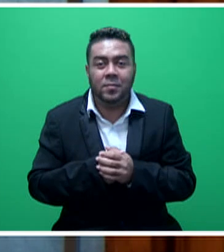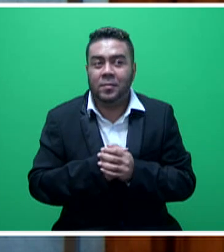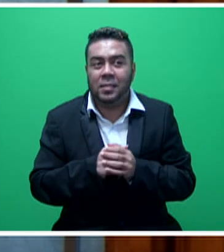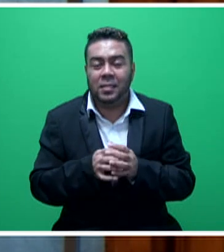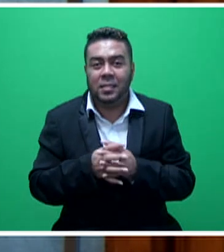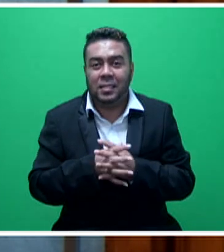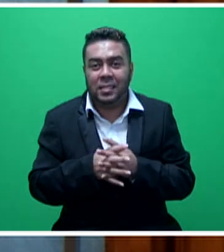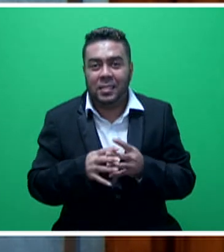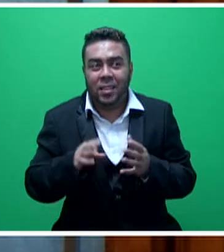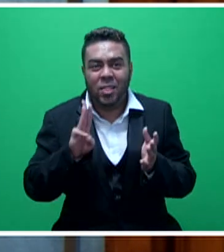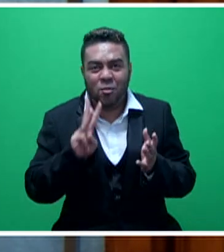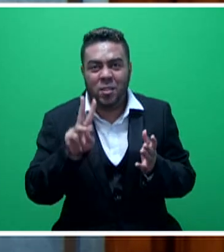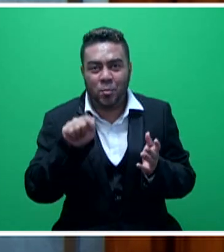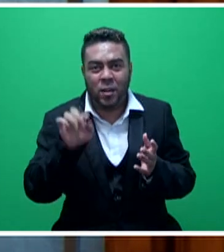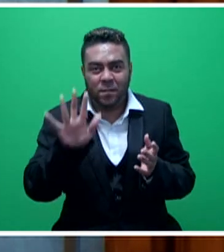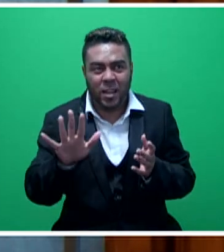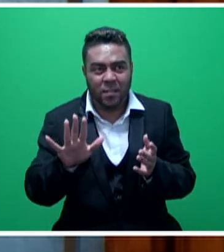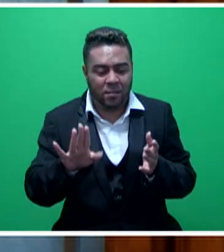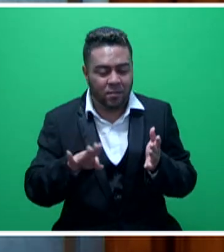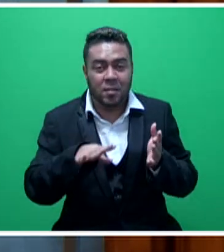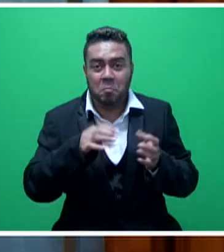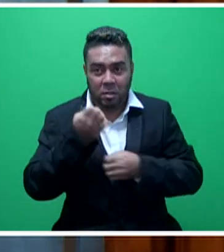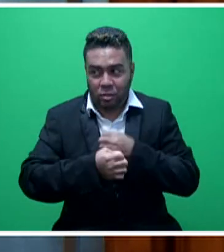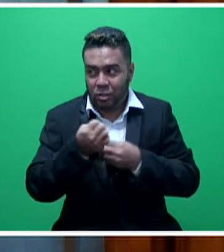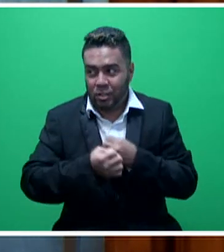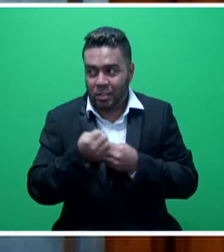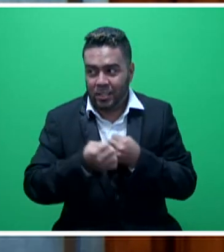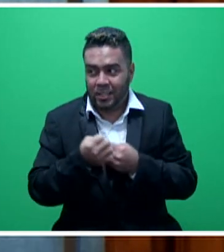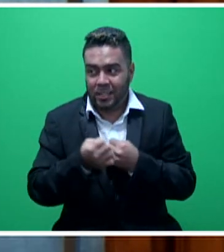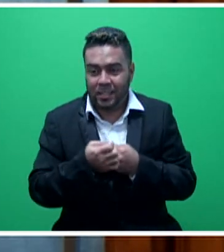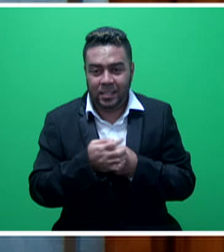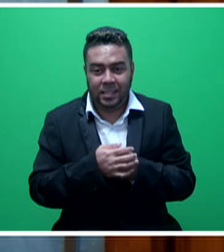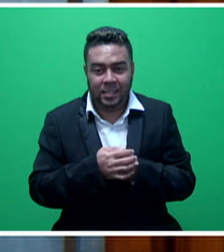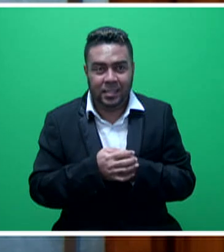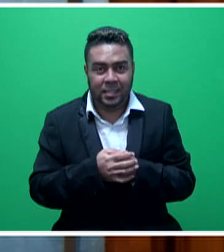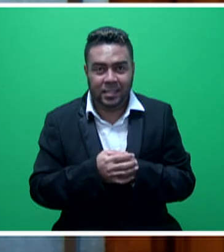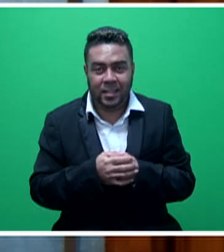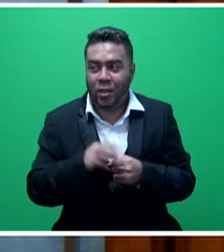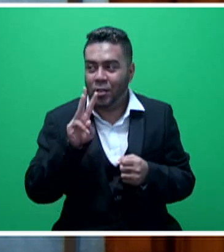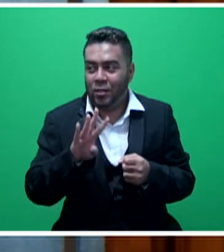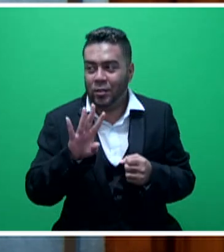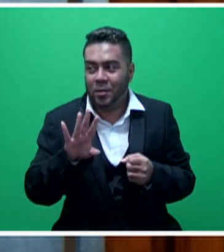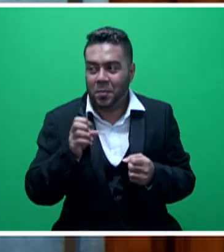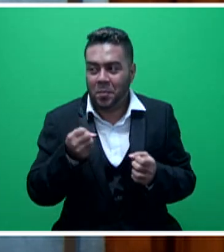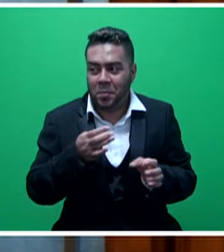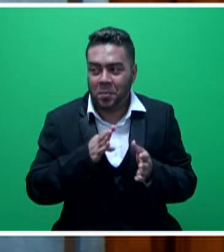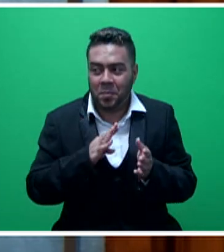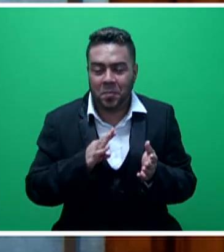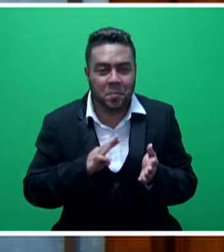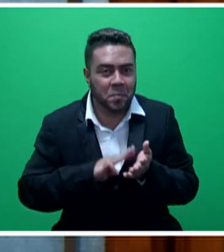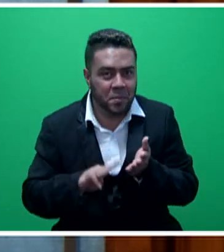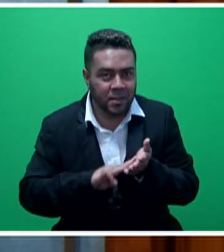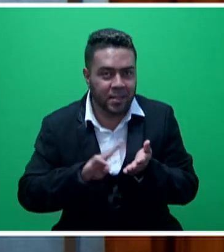A 3.5 Tesla machine valued at $2.7 million was purchased and installed